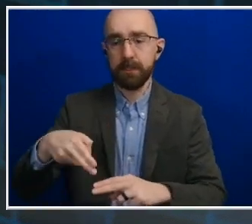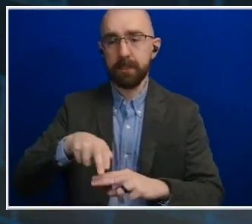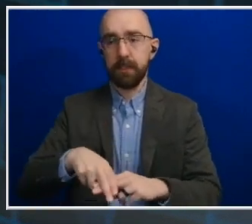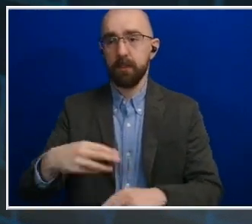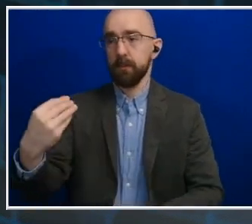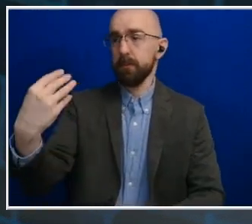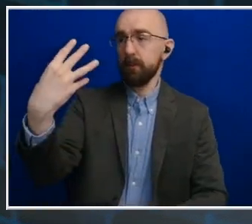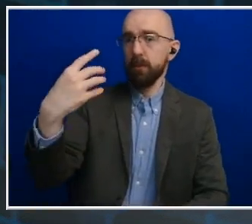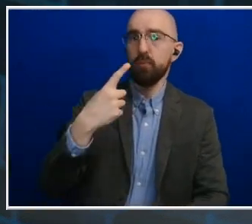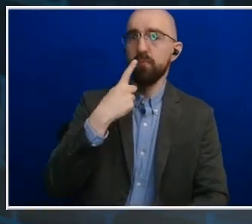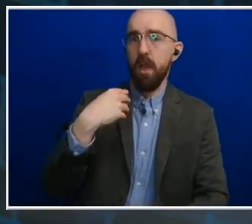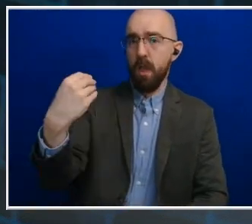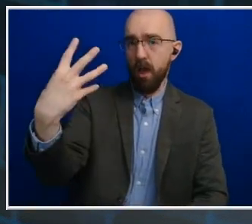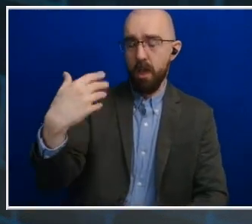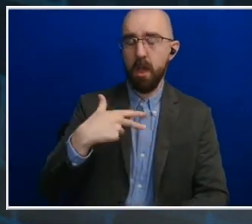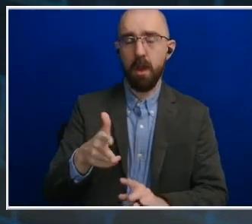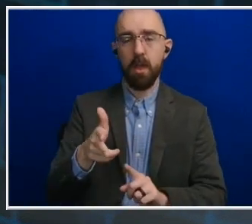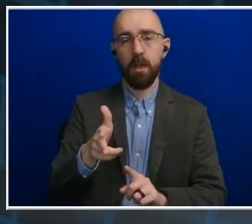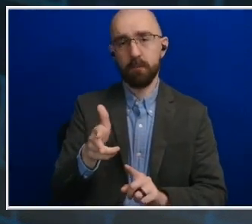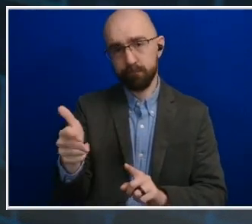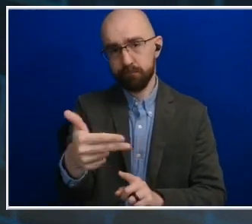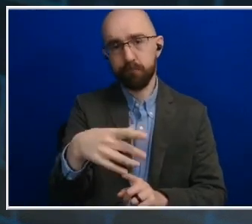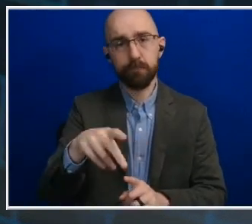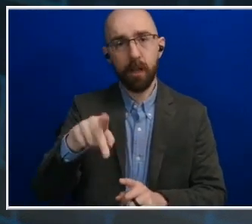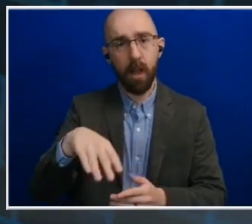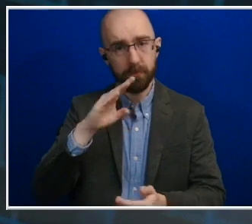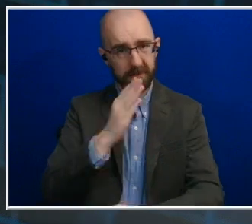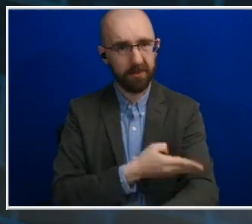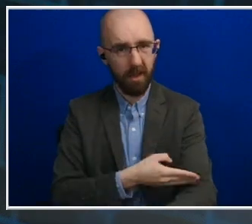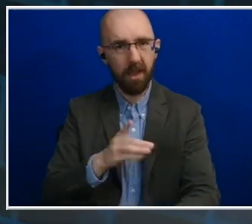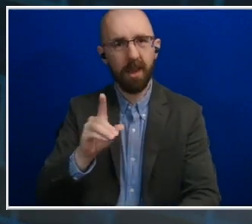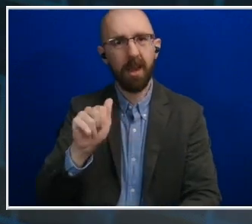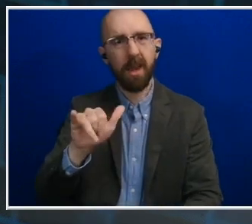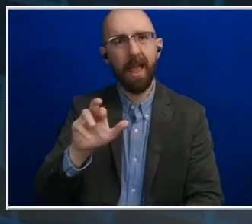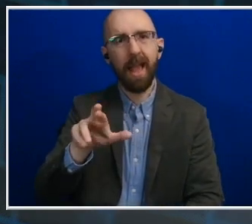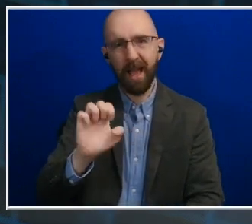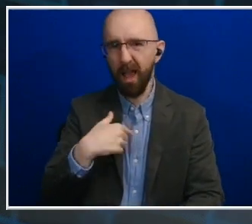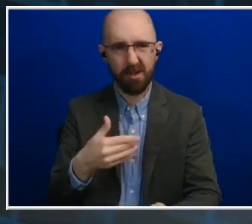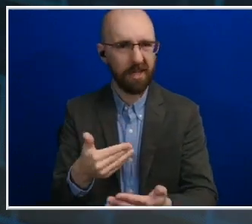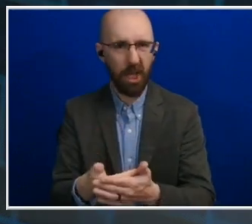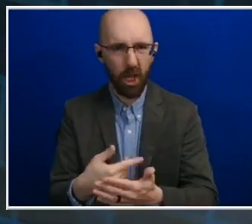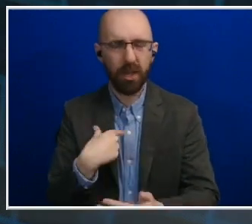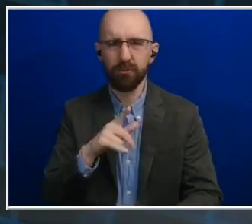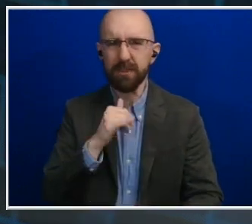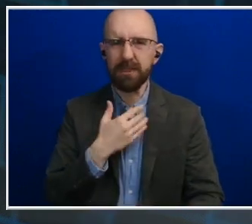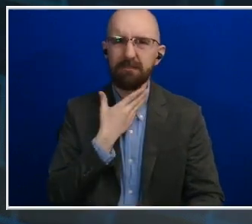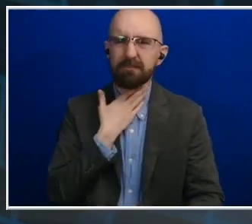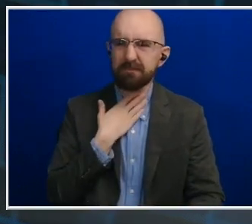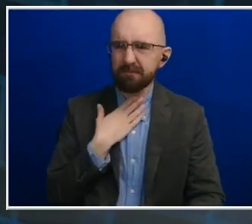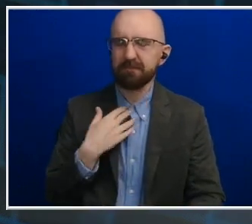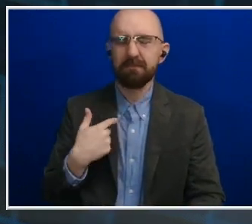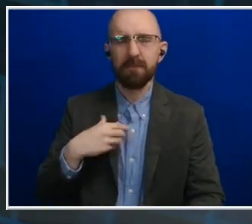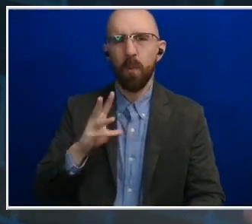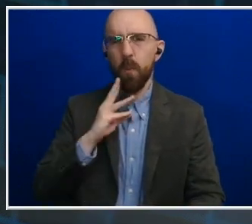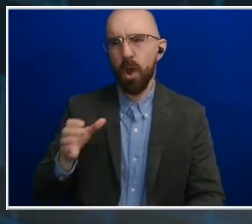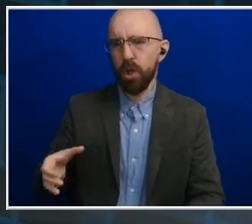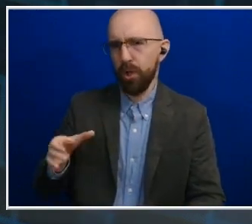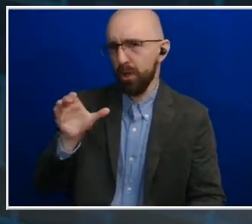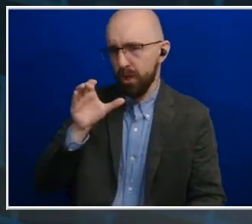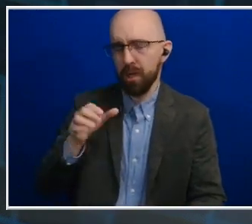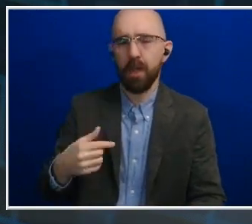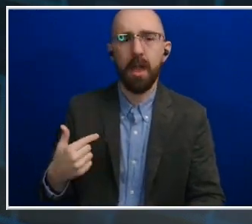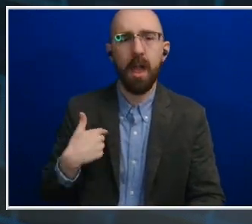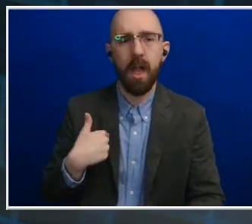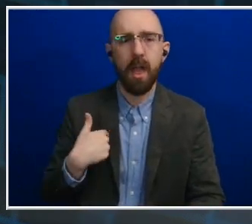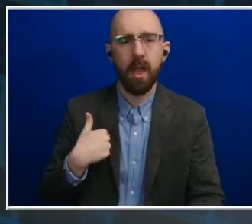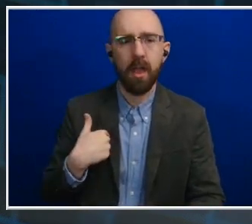pick up my son from daycare. I was a few blocks from daycare, and I got really thirsty. I grabbed my water. I started